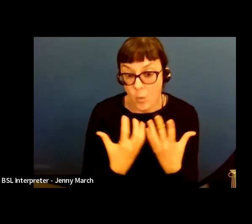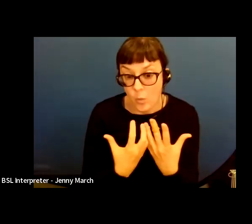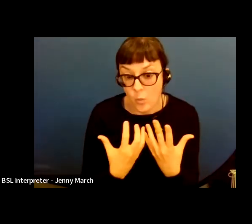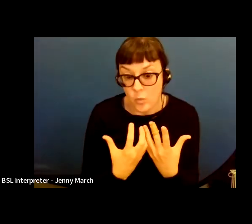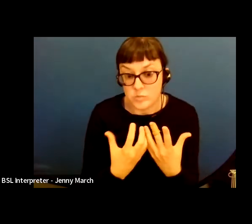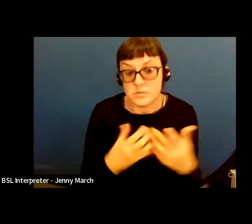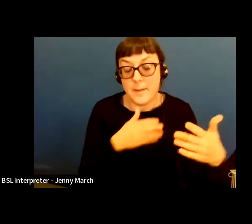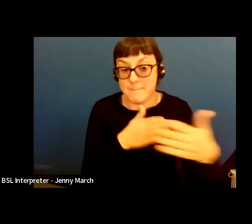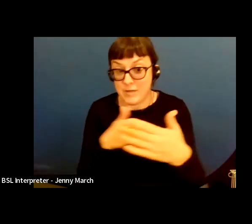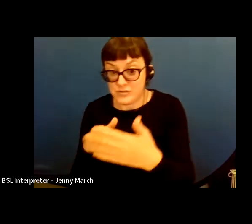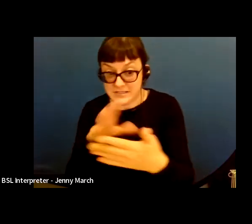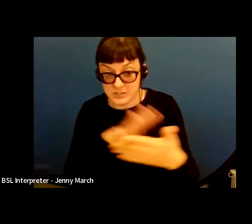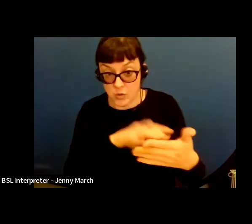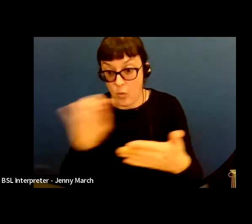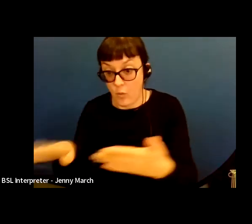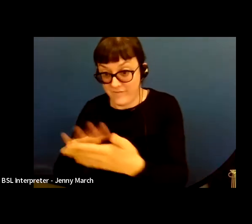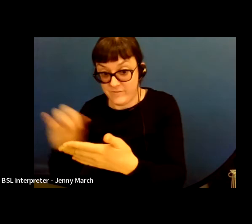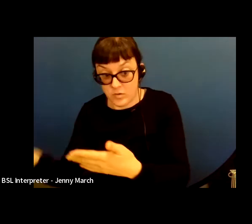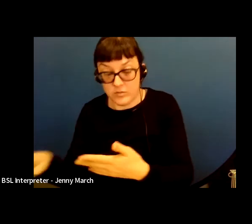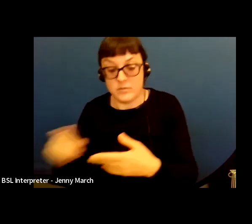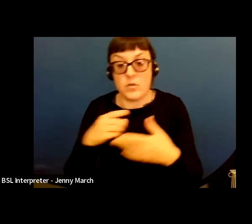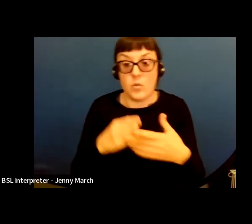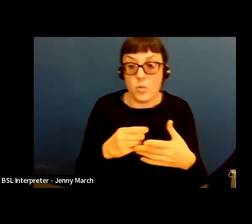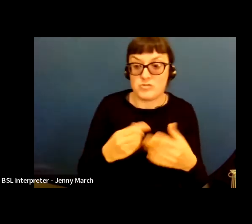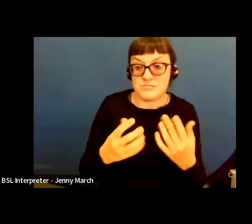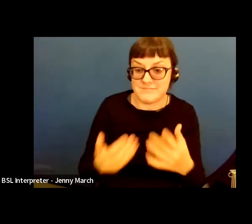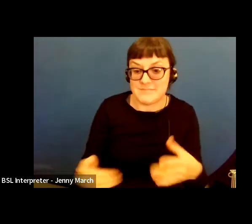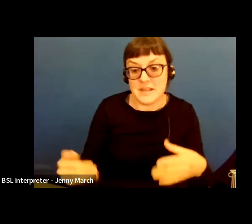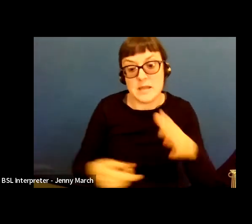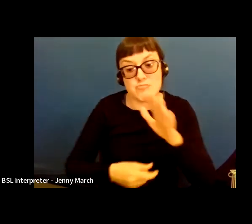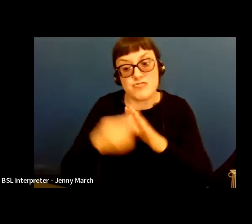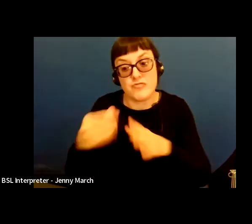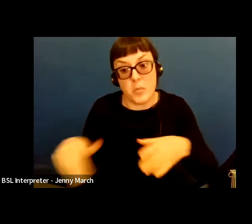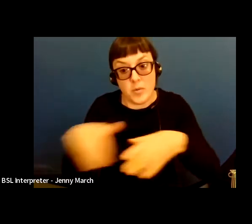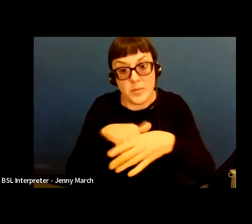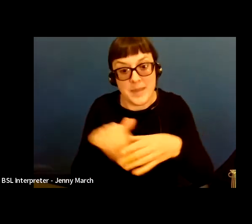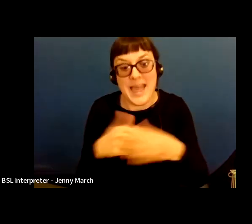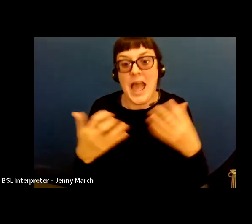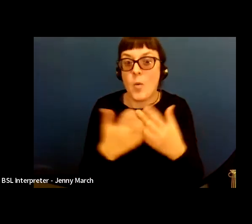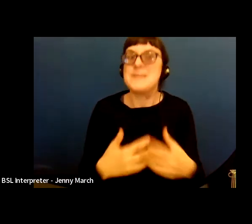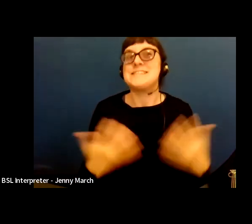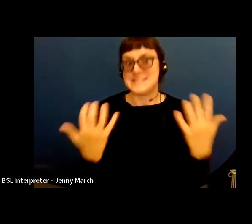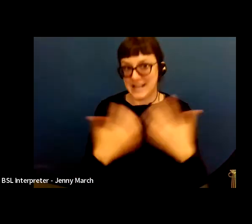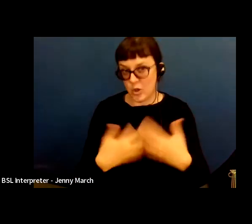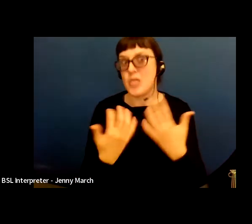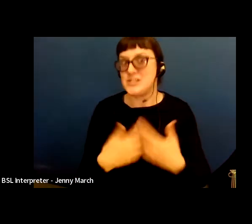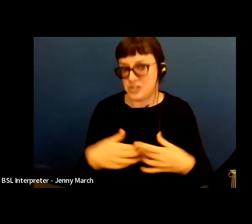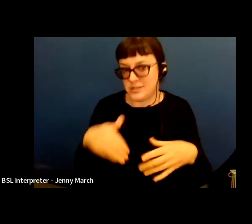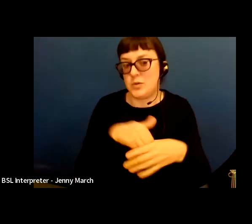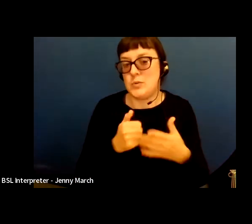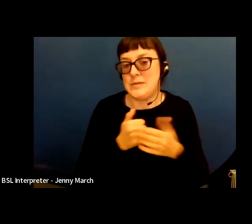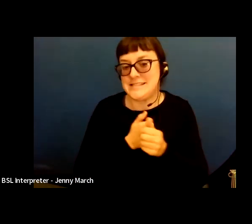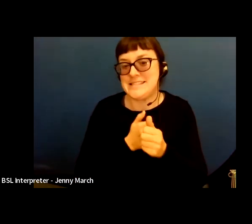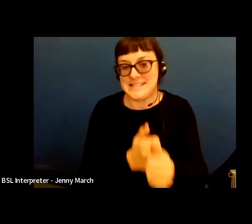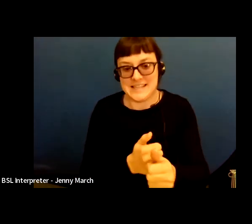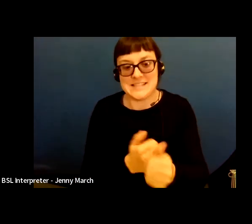of barriers, and facilitating participation in education is educational technology, including assistive technologies.